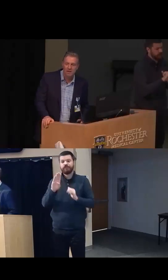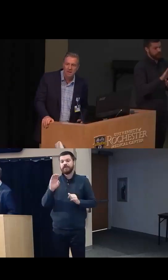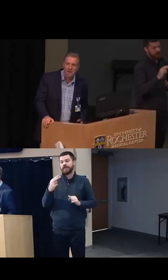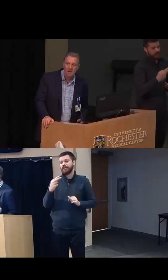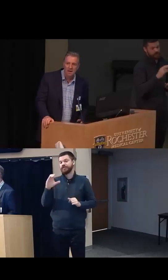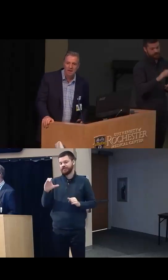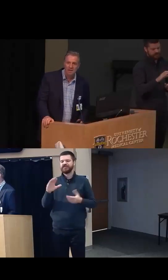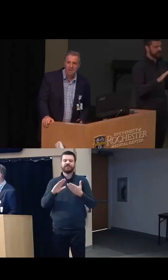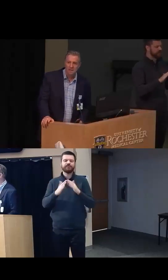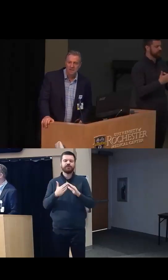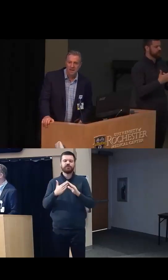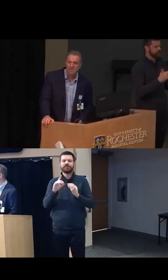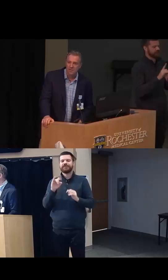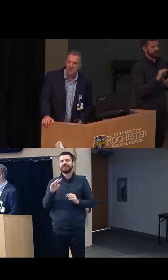area,